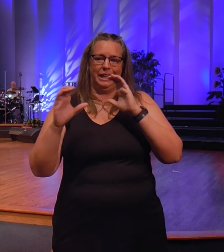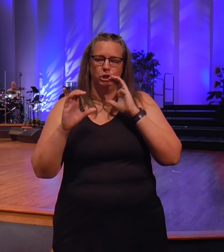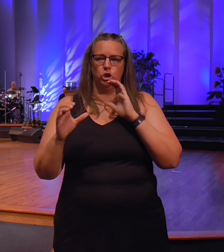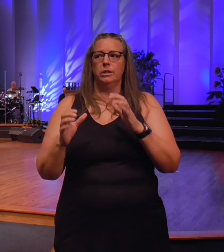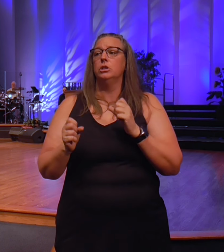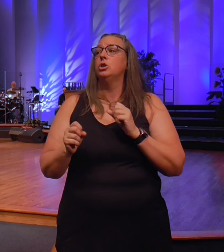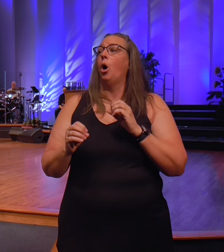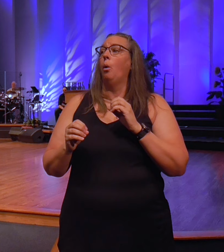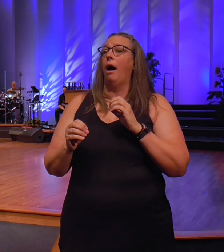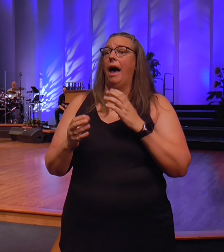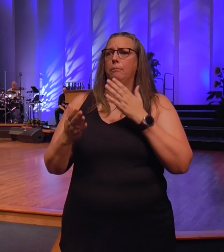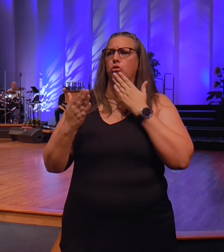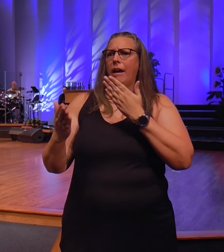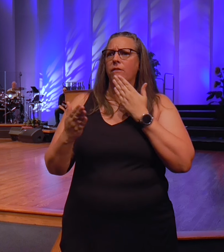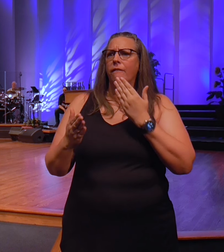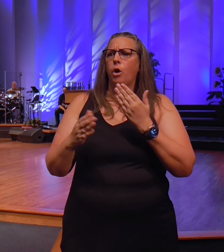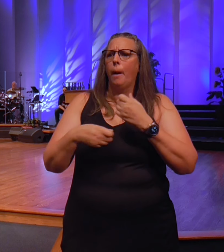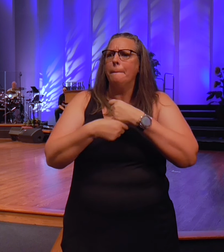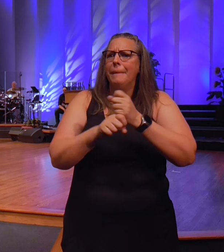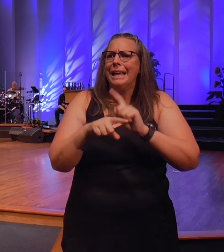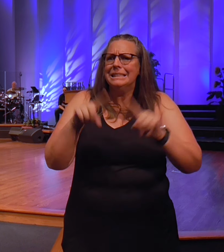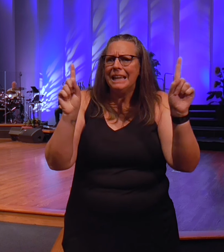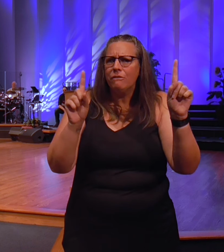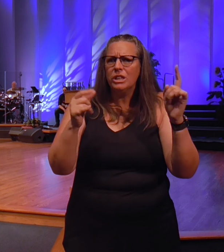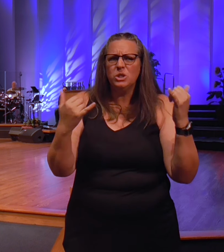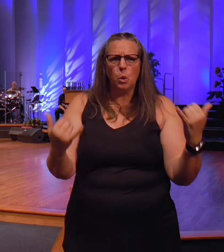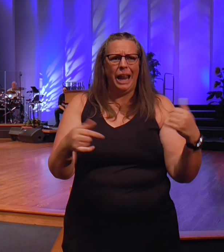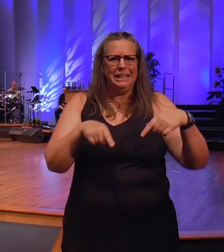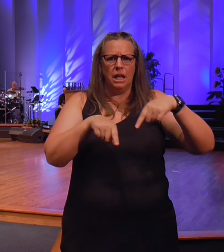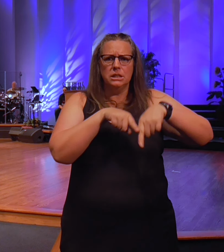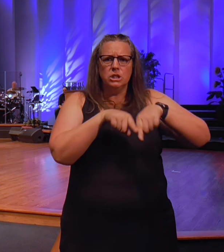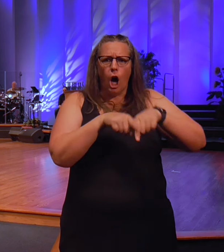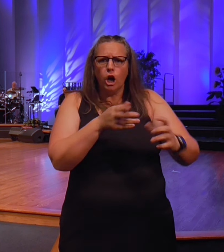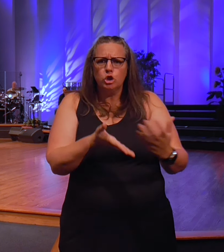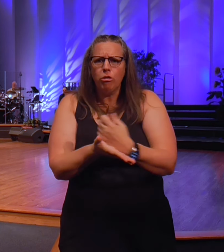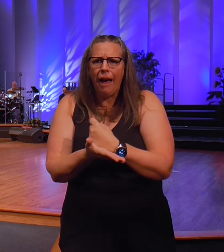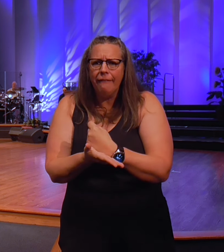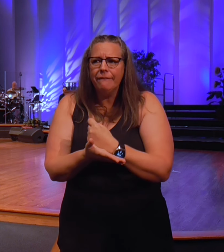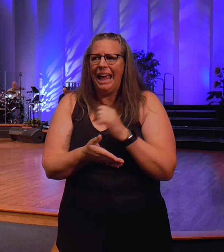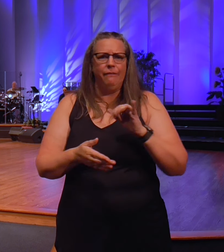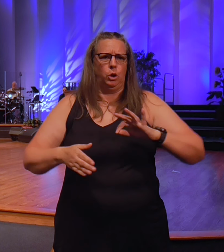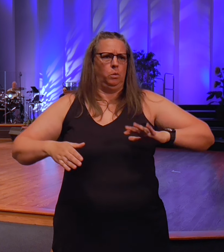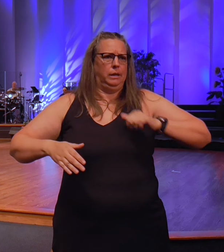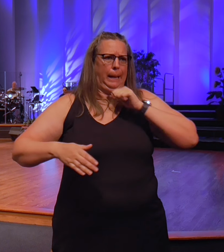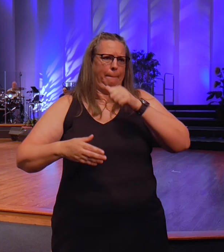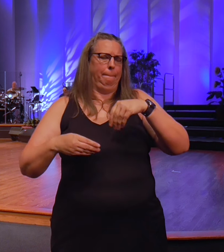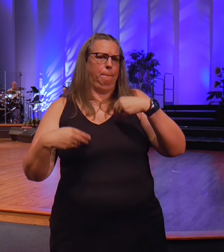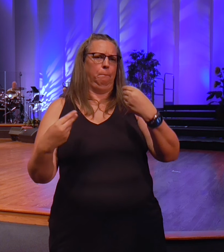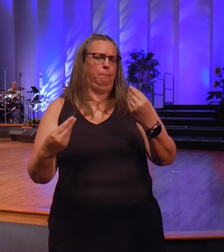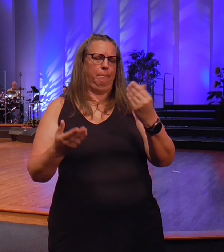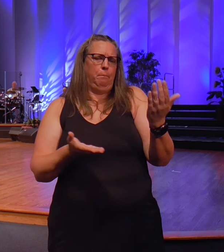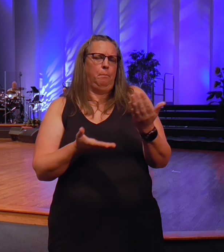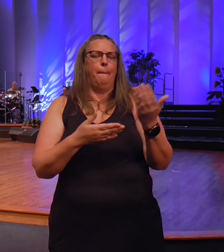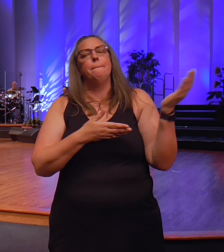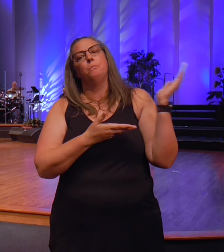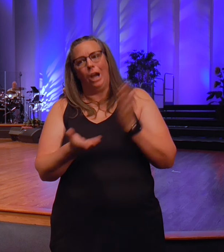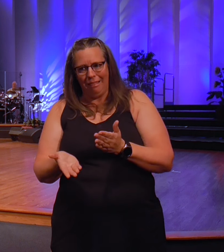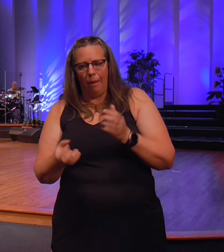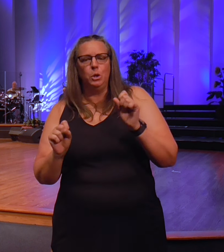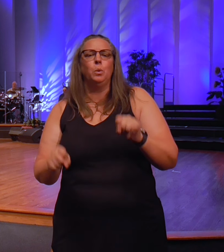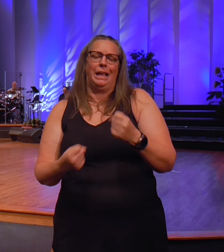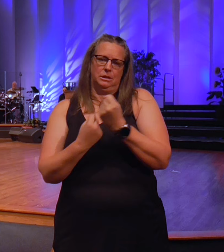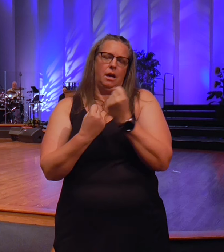to our Make a Difference ministry. They're hosting a sock drive today. And so you can, if you didn't bring socks, you can still see them and support them, find ways to